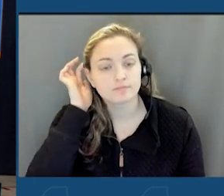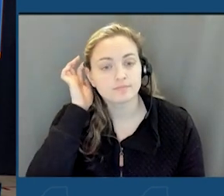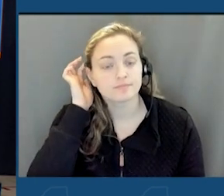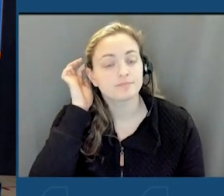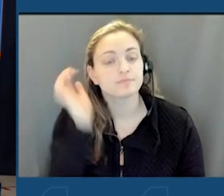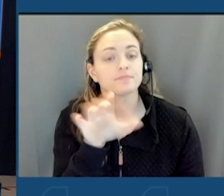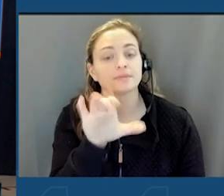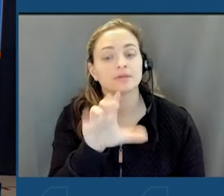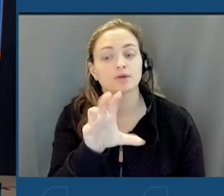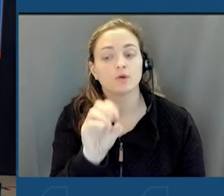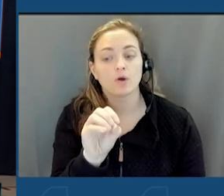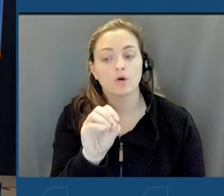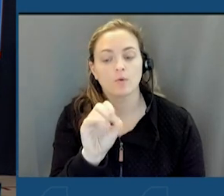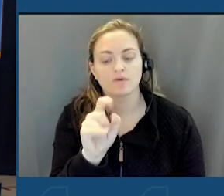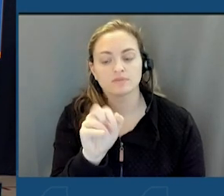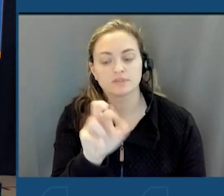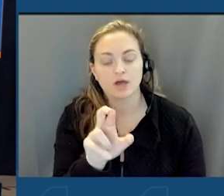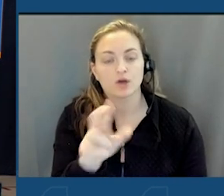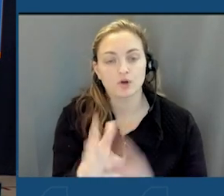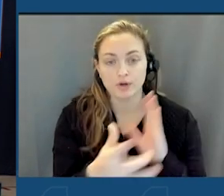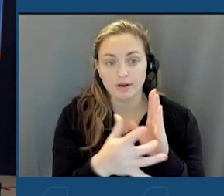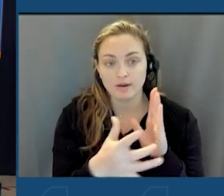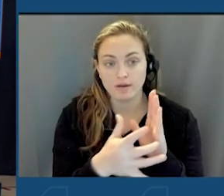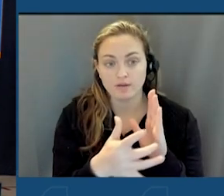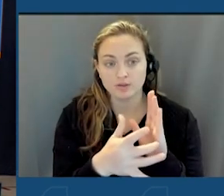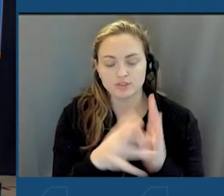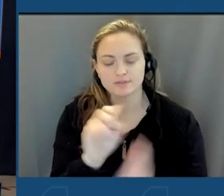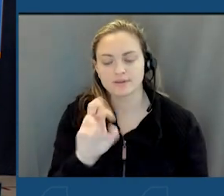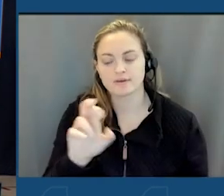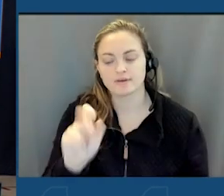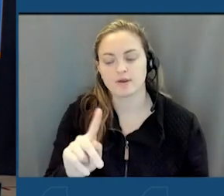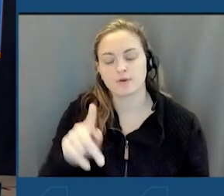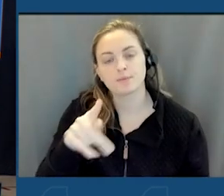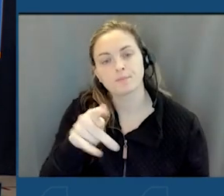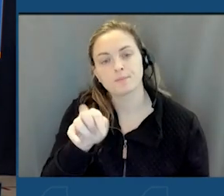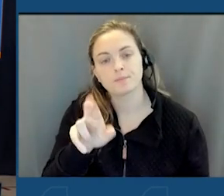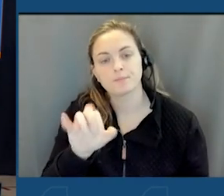CEO of Solder Technologies, Derek Peterson.